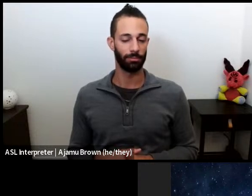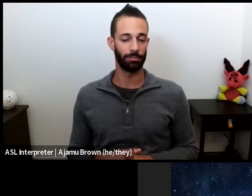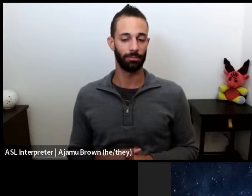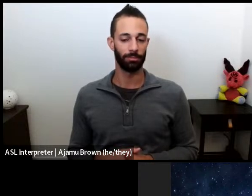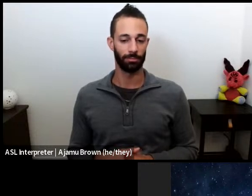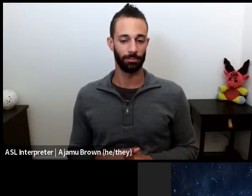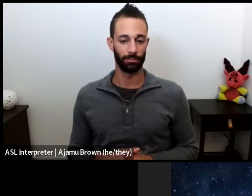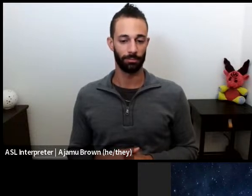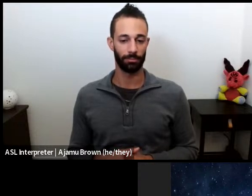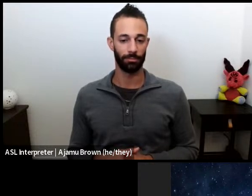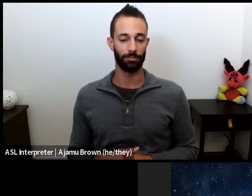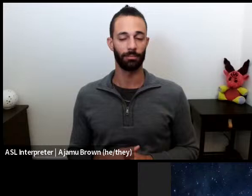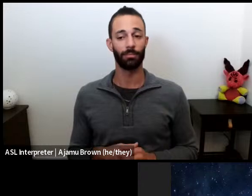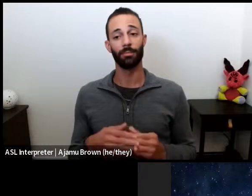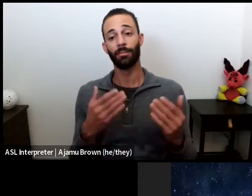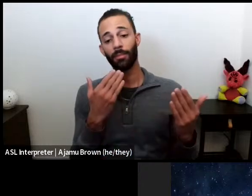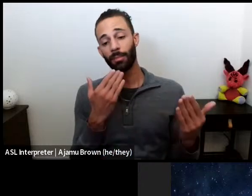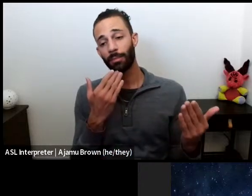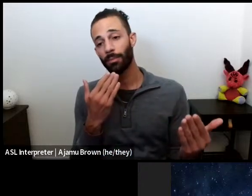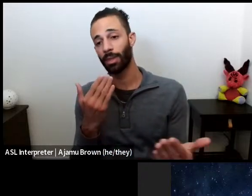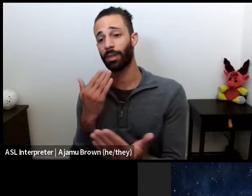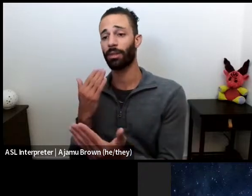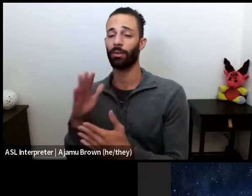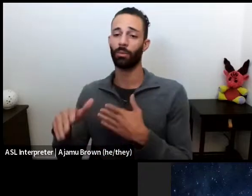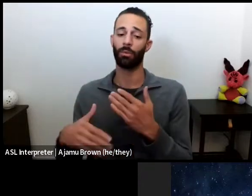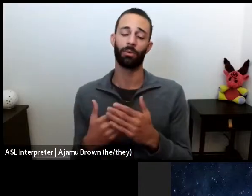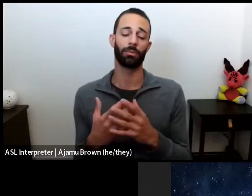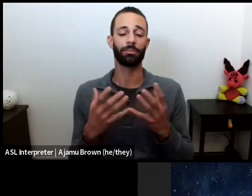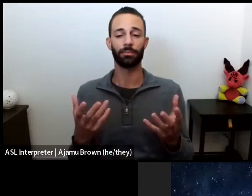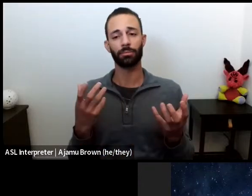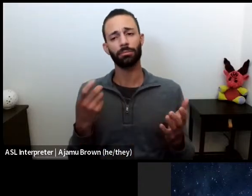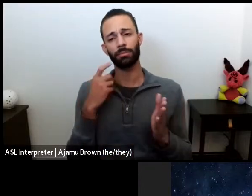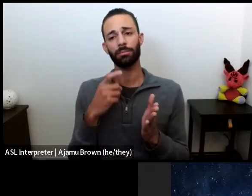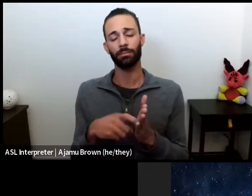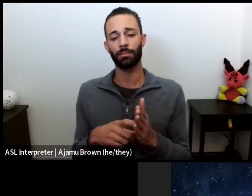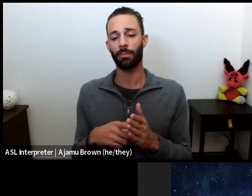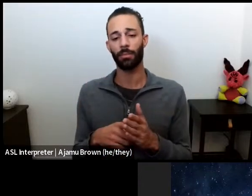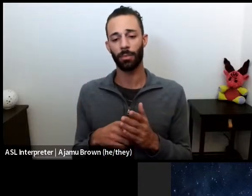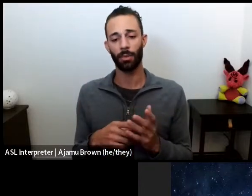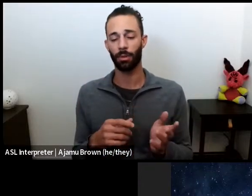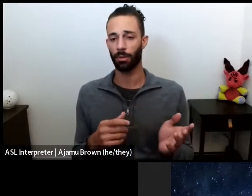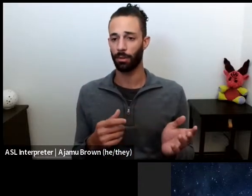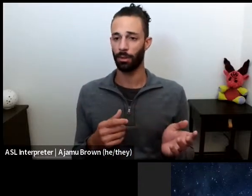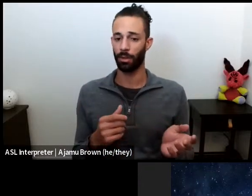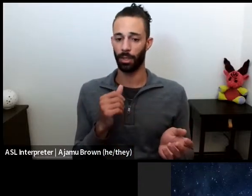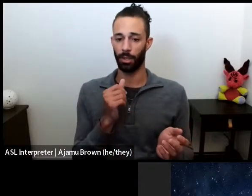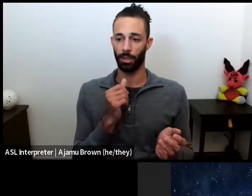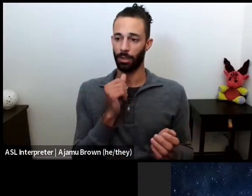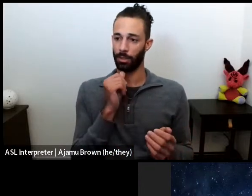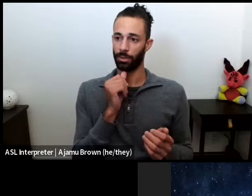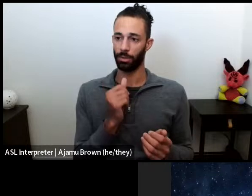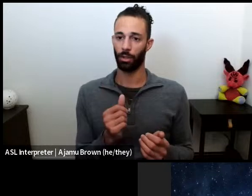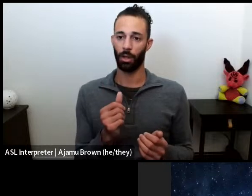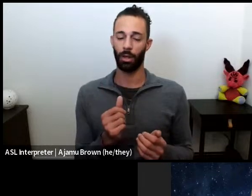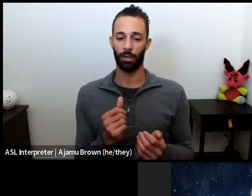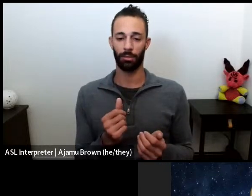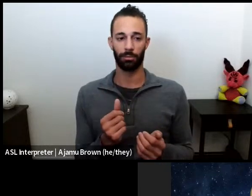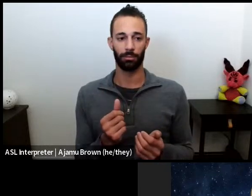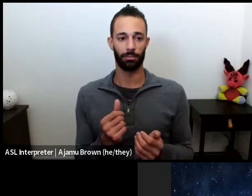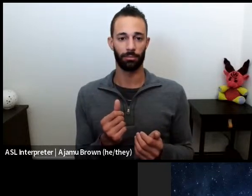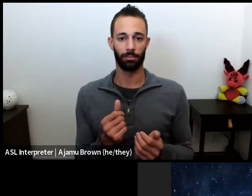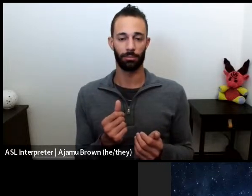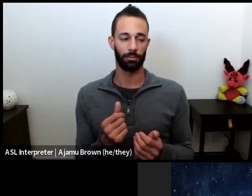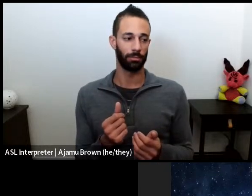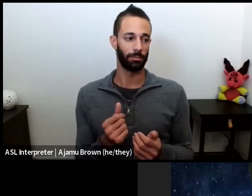Thank you all so much. And it is, I do want to acknowledge that it is no small thing to allow